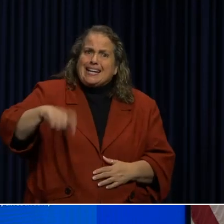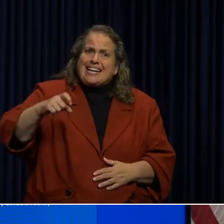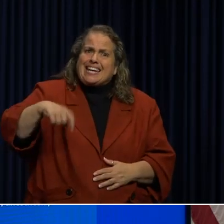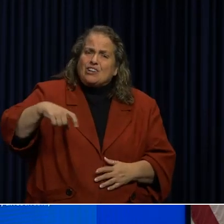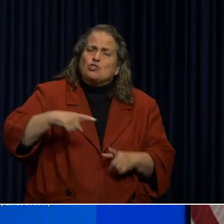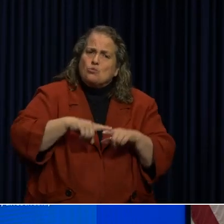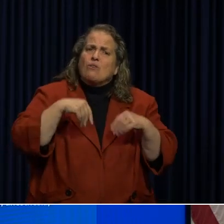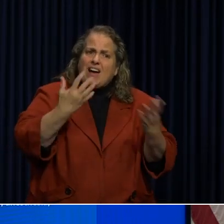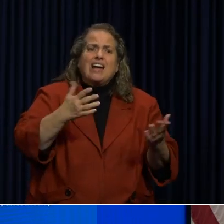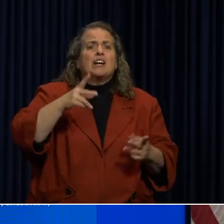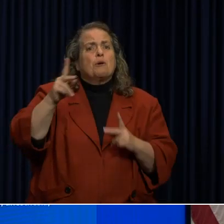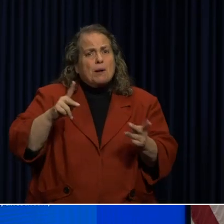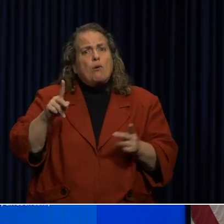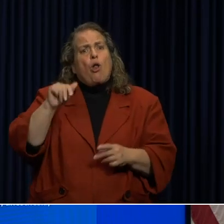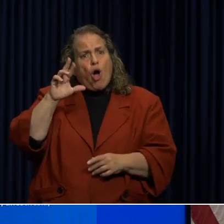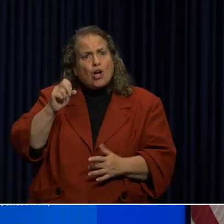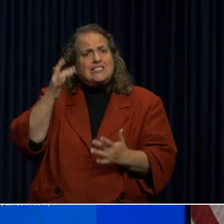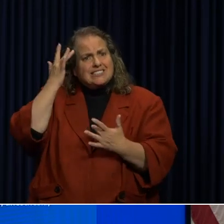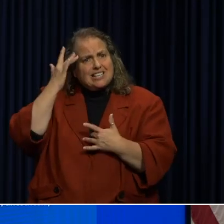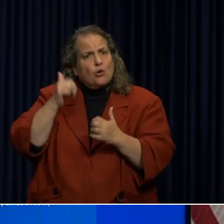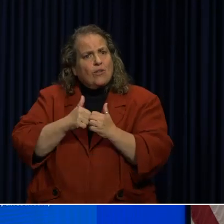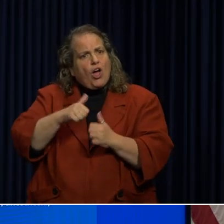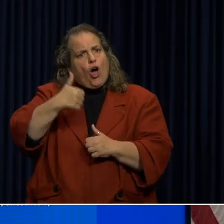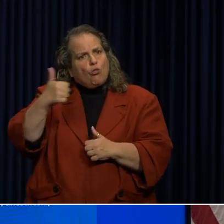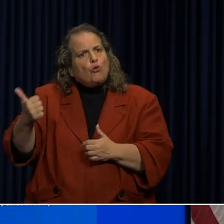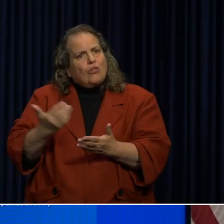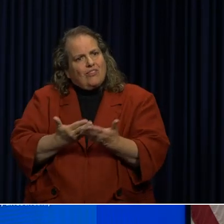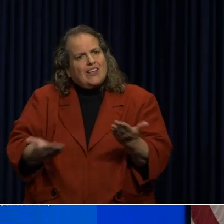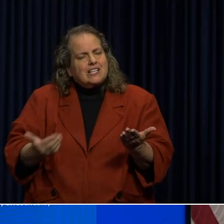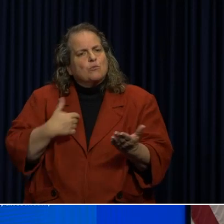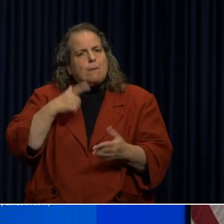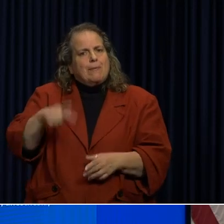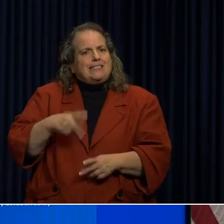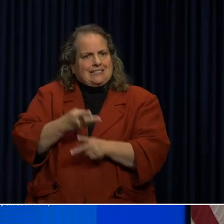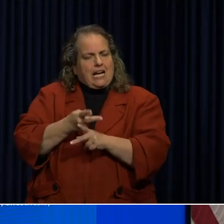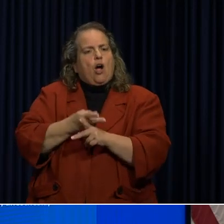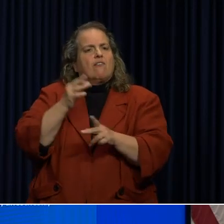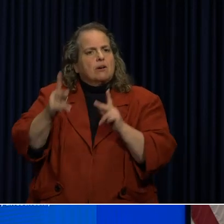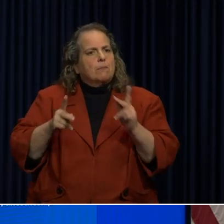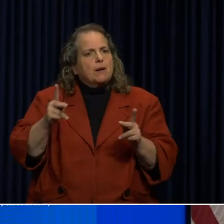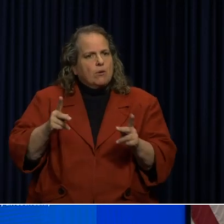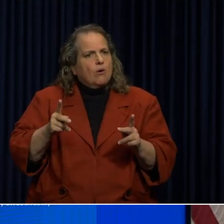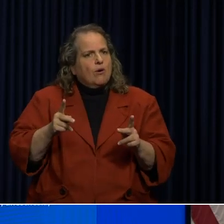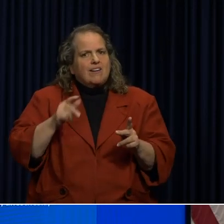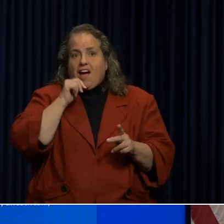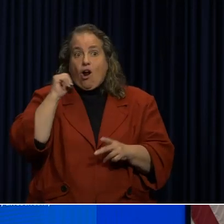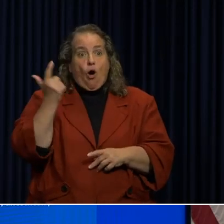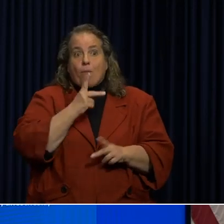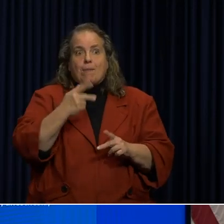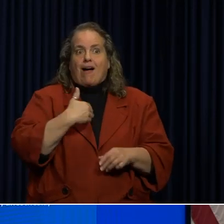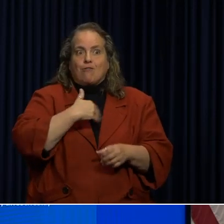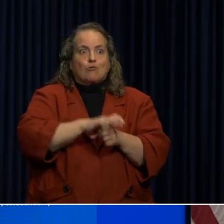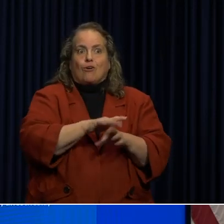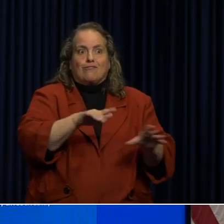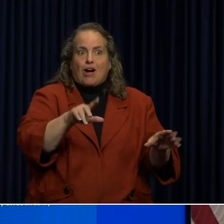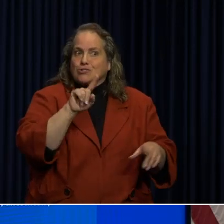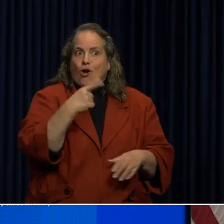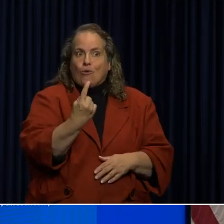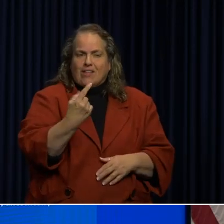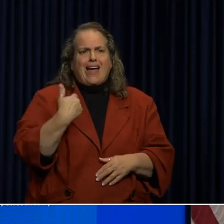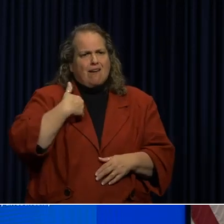are sick with other things. We need to make sure that we are taking care of them as well. All